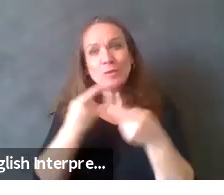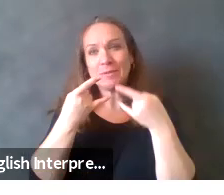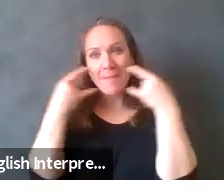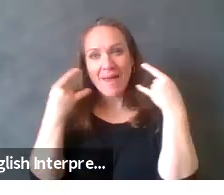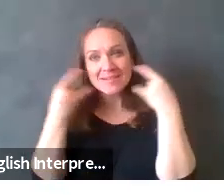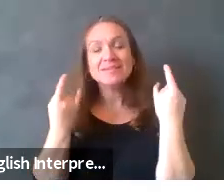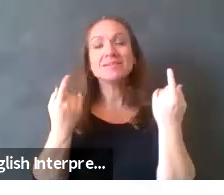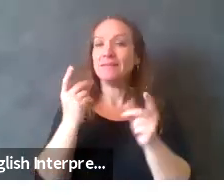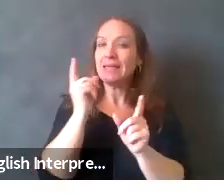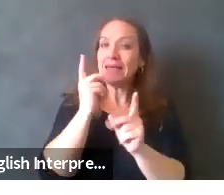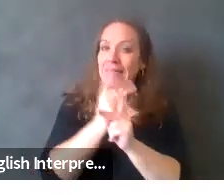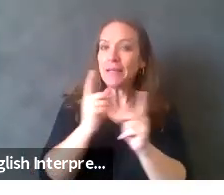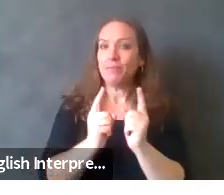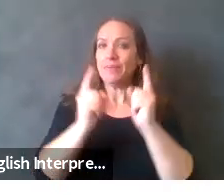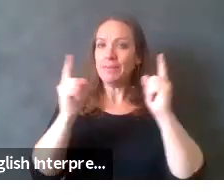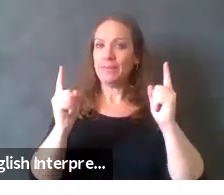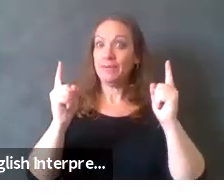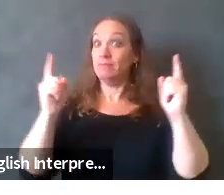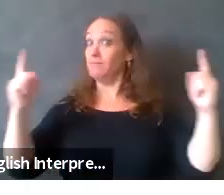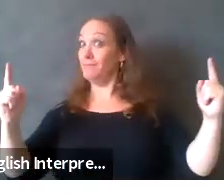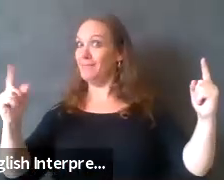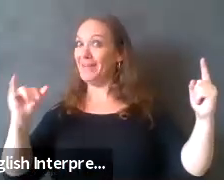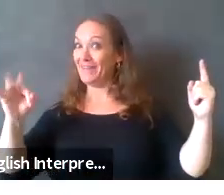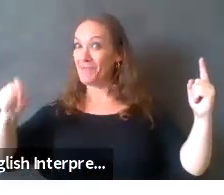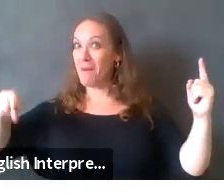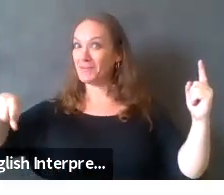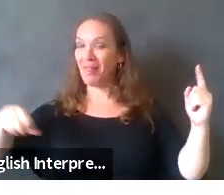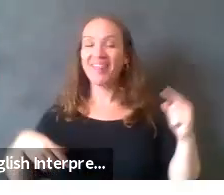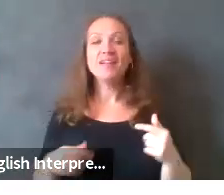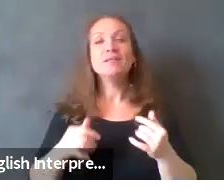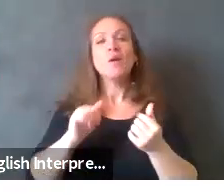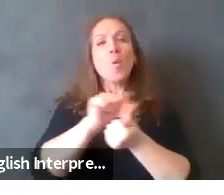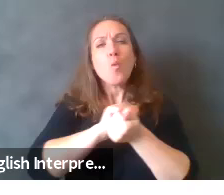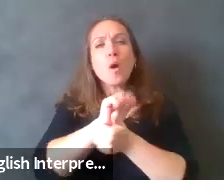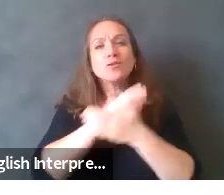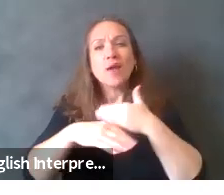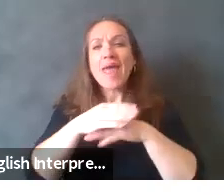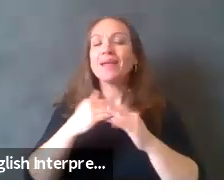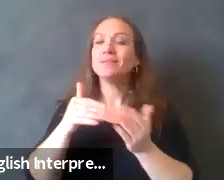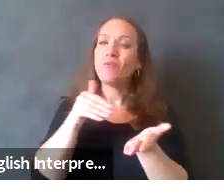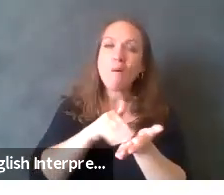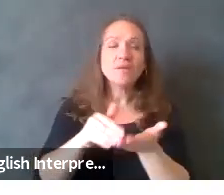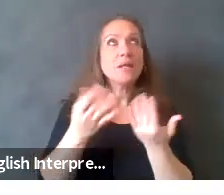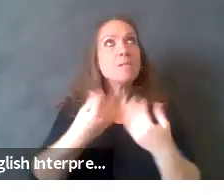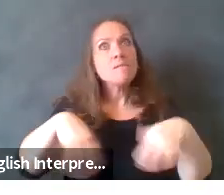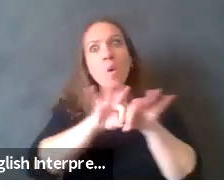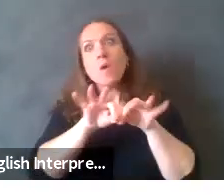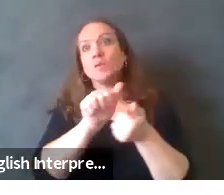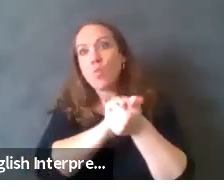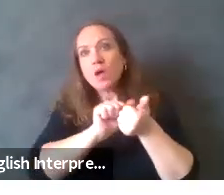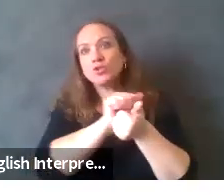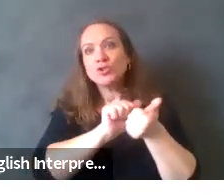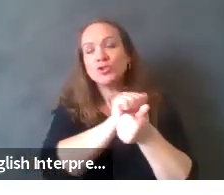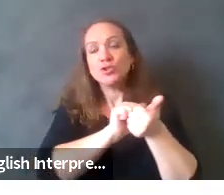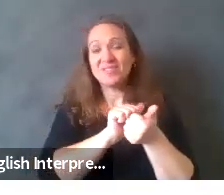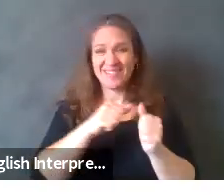social distance 6 feet or more if you can. Wash your hands often. It's important to wash your hands because this